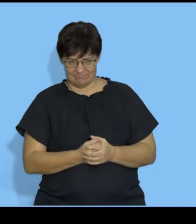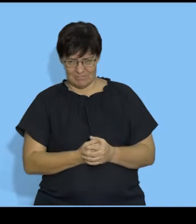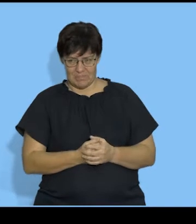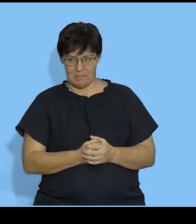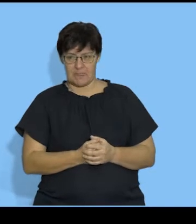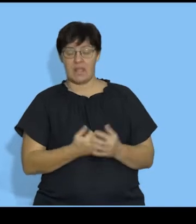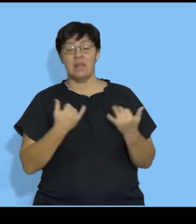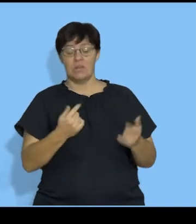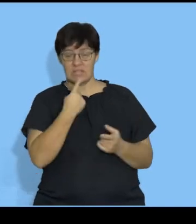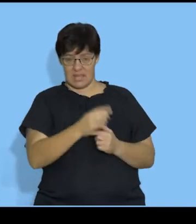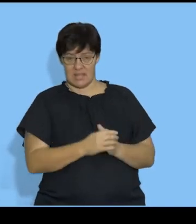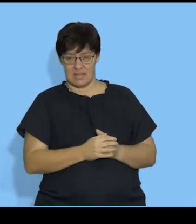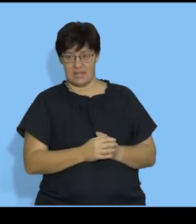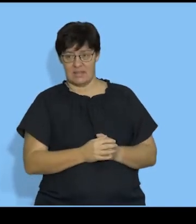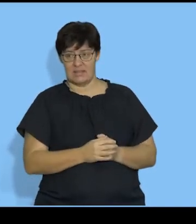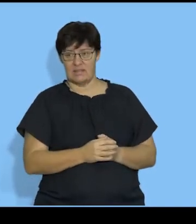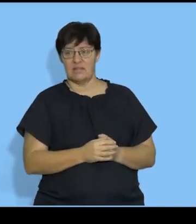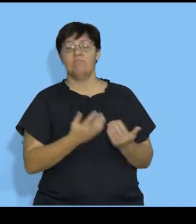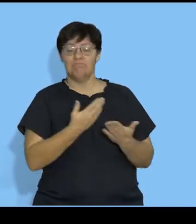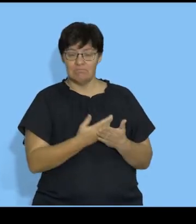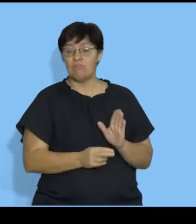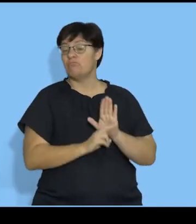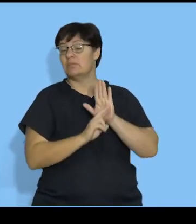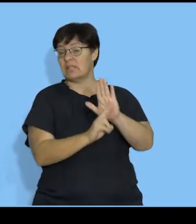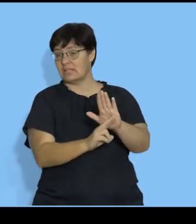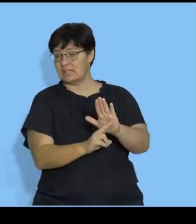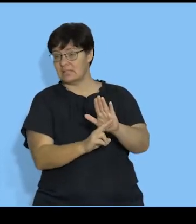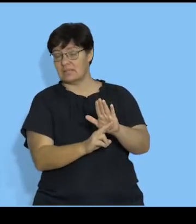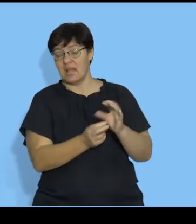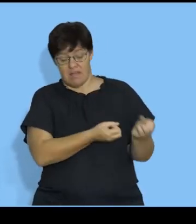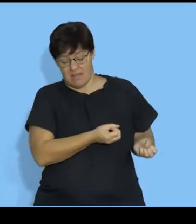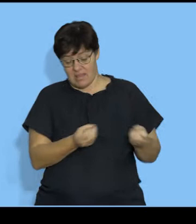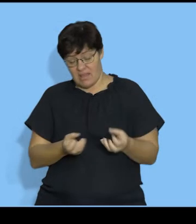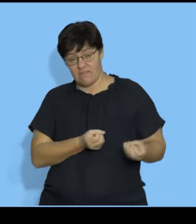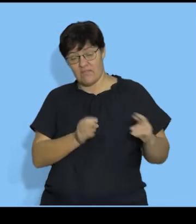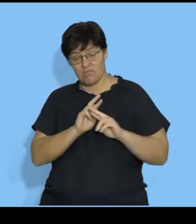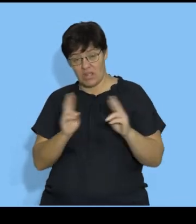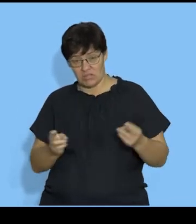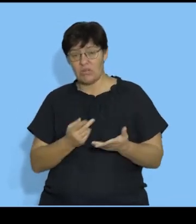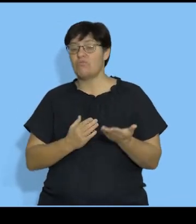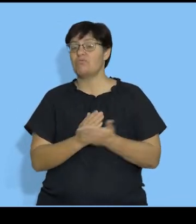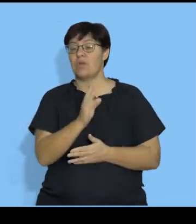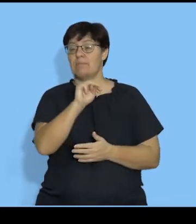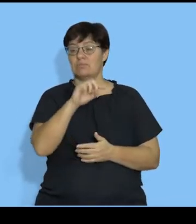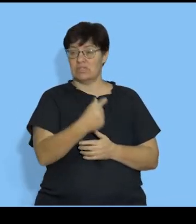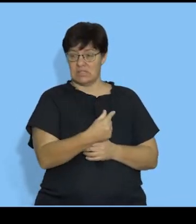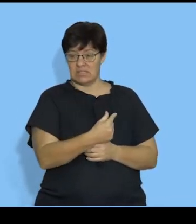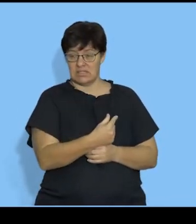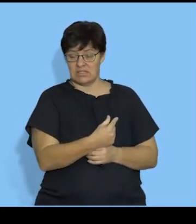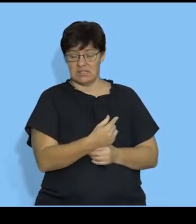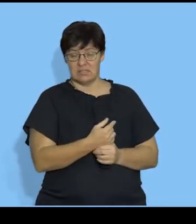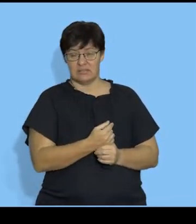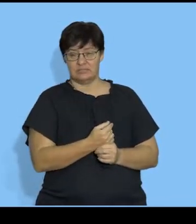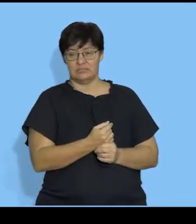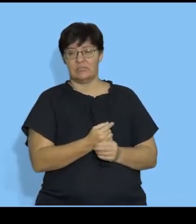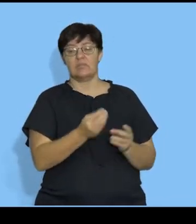that at the end of the day, we can represent the oxidation reaction in terms of magnesium to